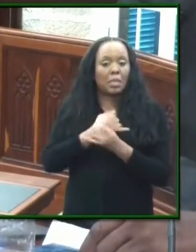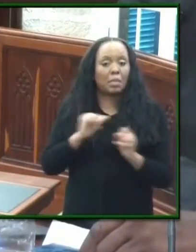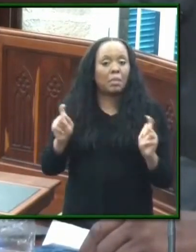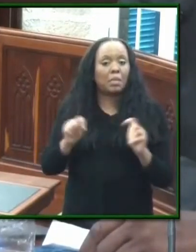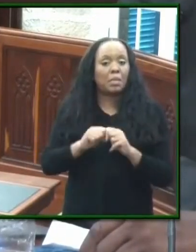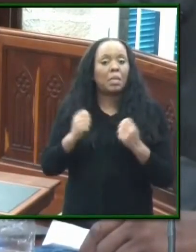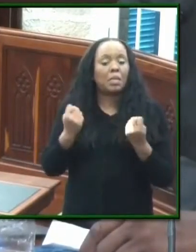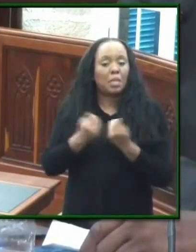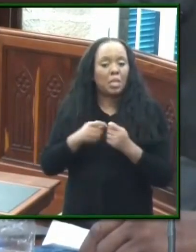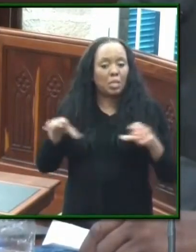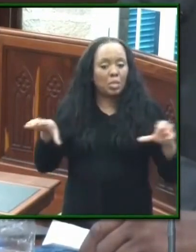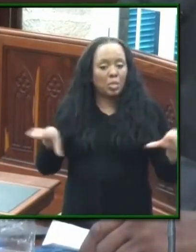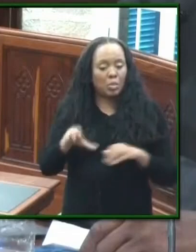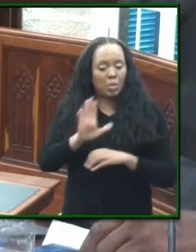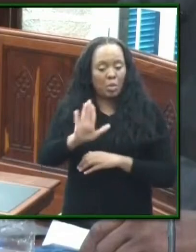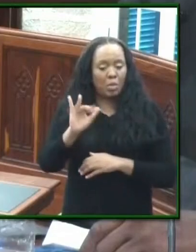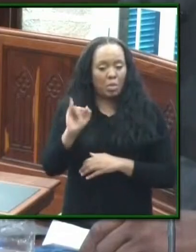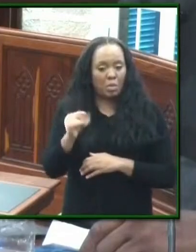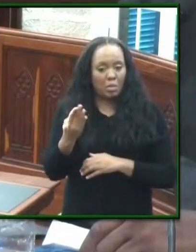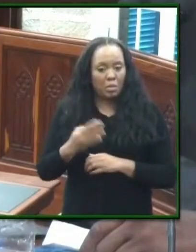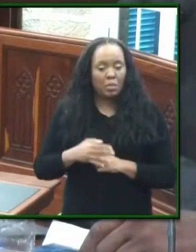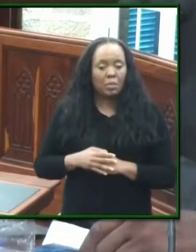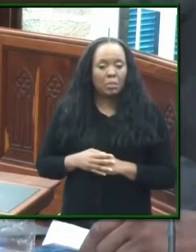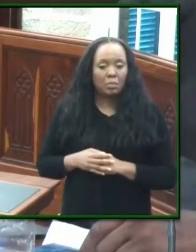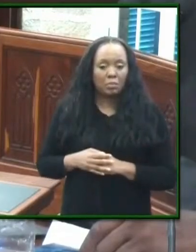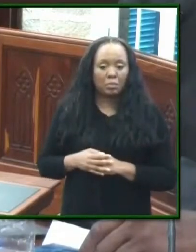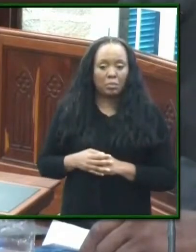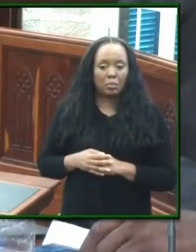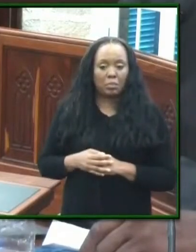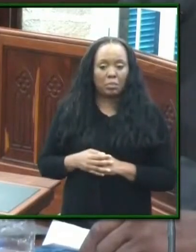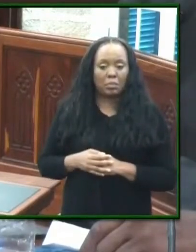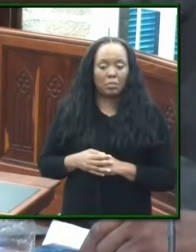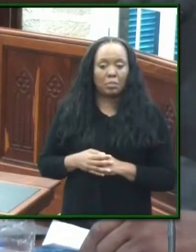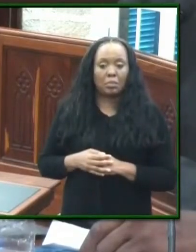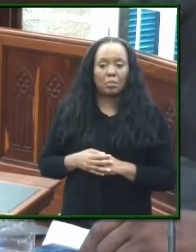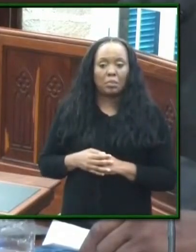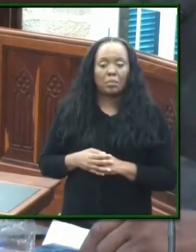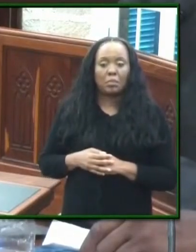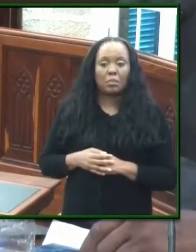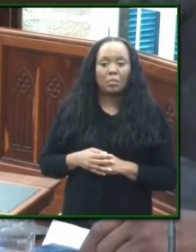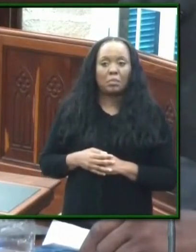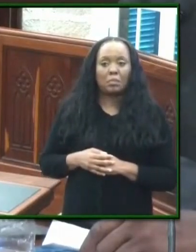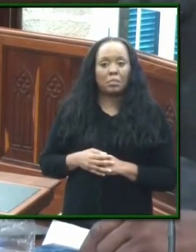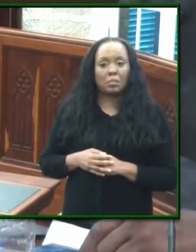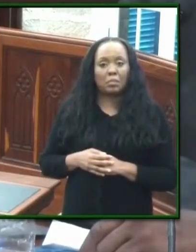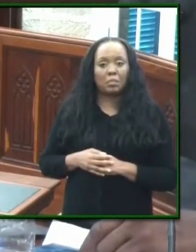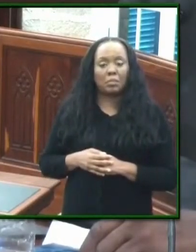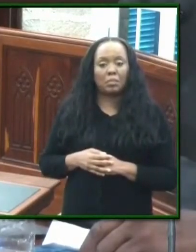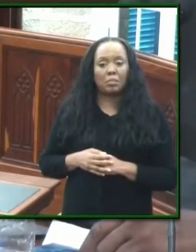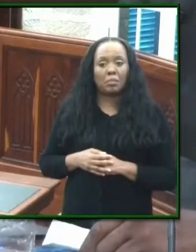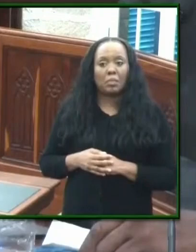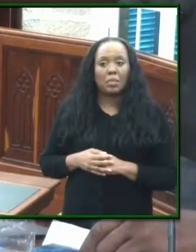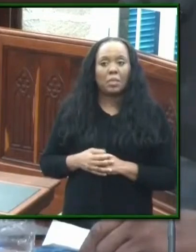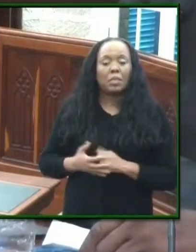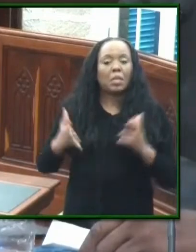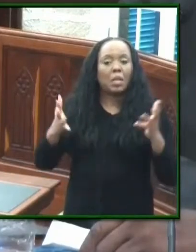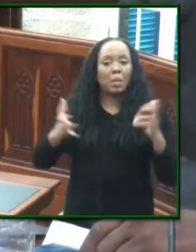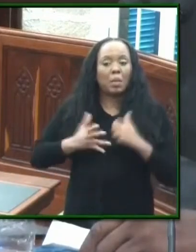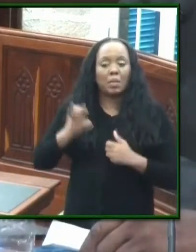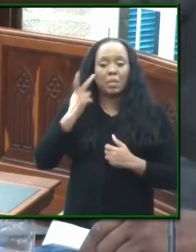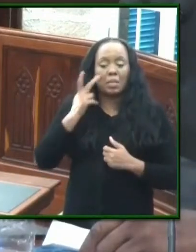what we have to do. Because for us, we want to live to see the day when the ordinary man and the ordinary